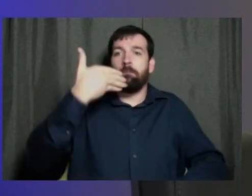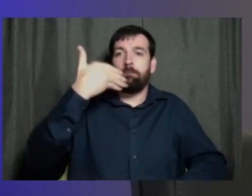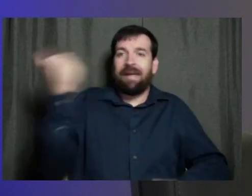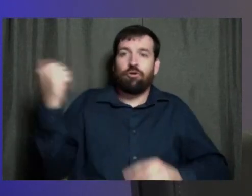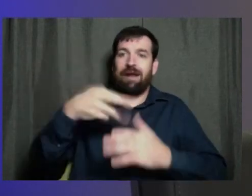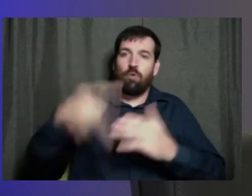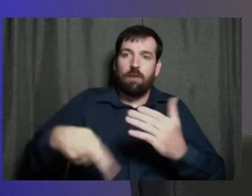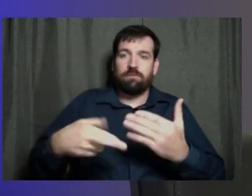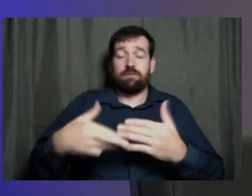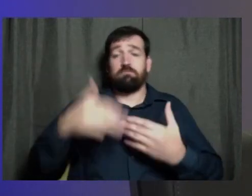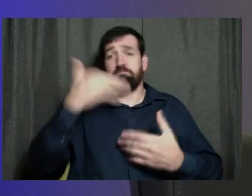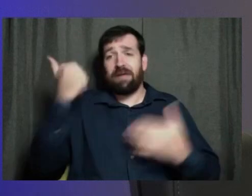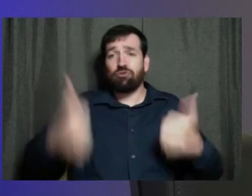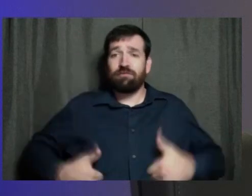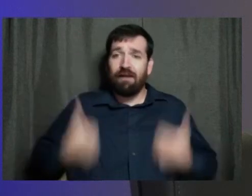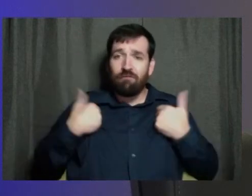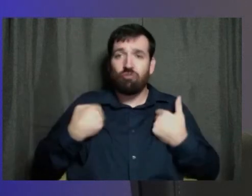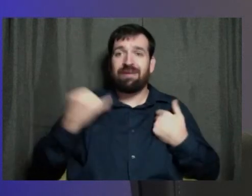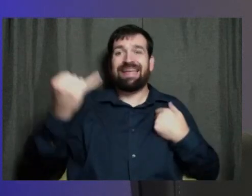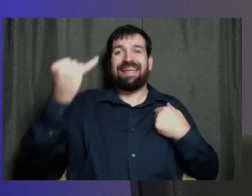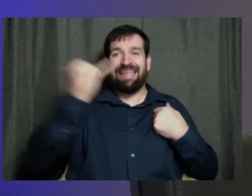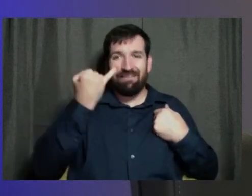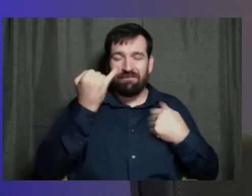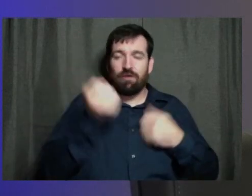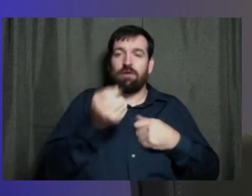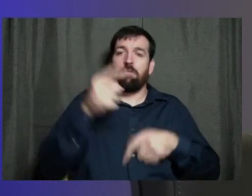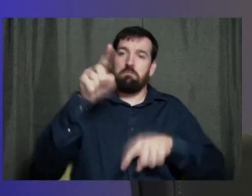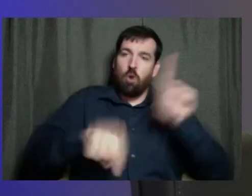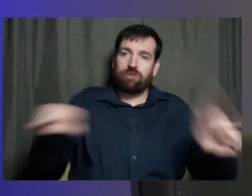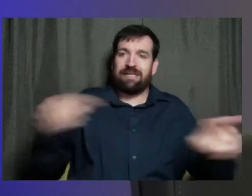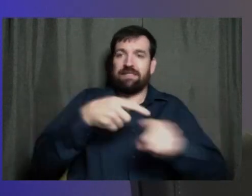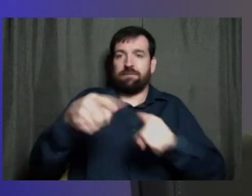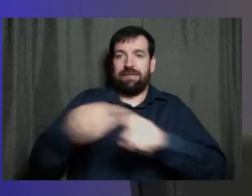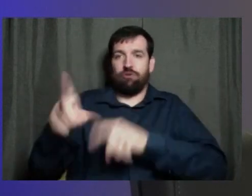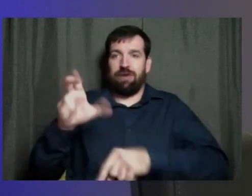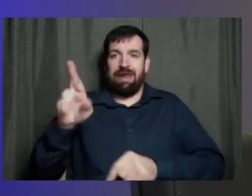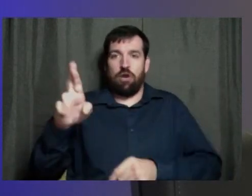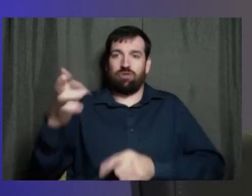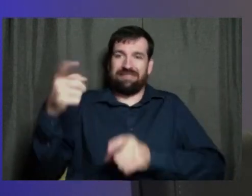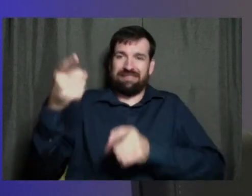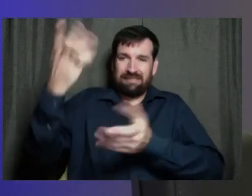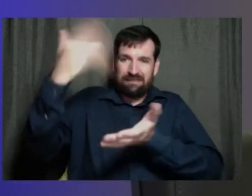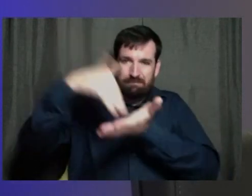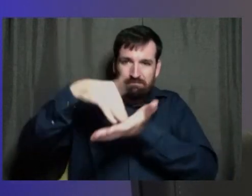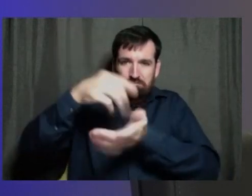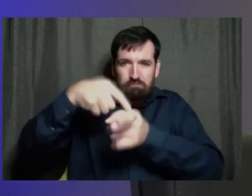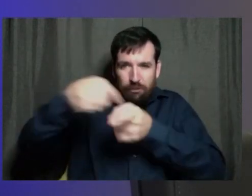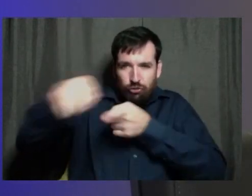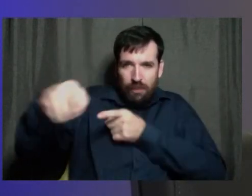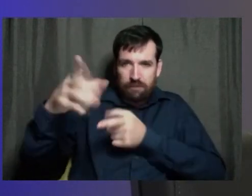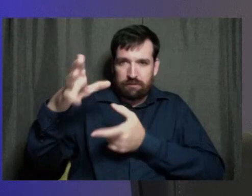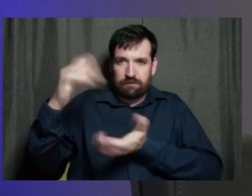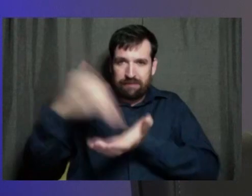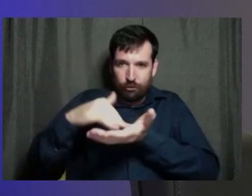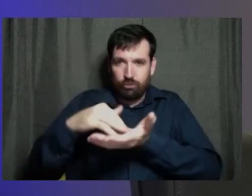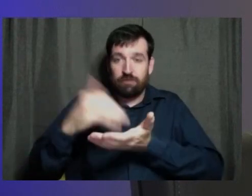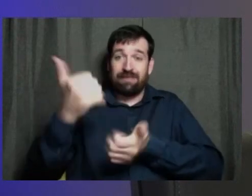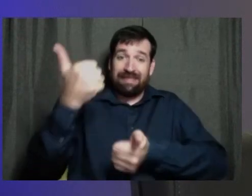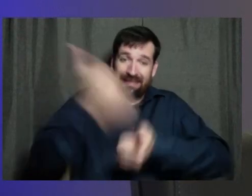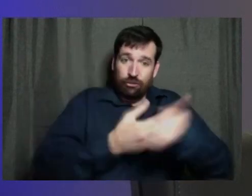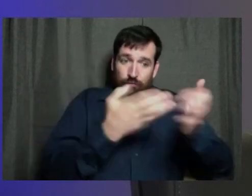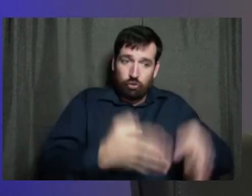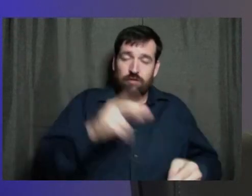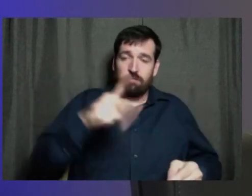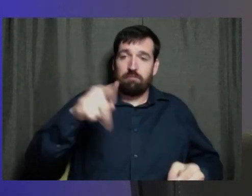survival if they receive multidisciplinary care at a specialized center, where each individual that they see, from the pathologist to